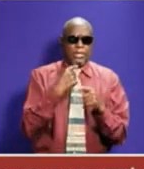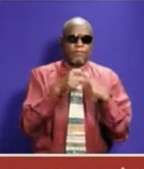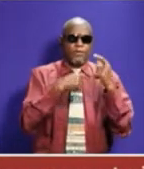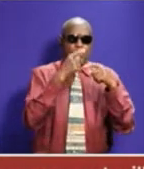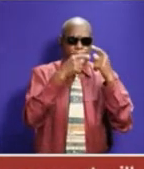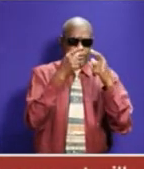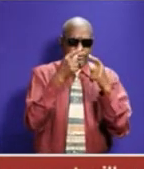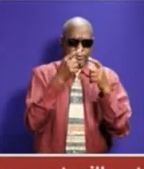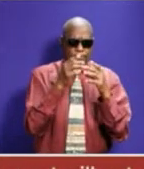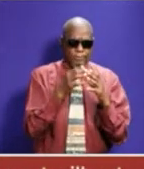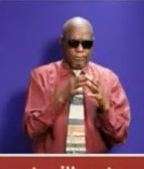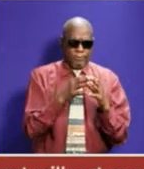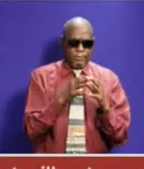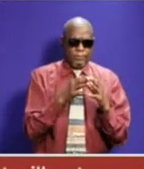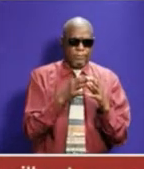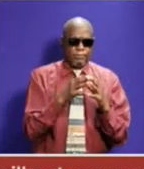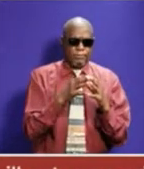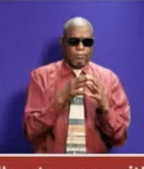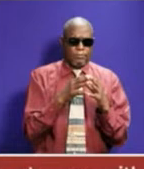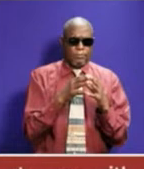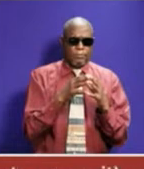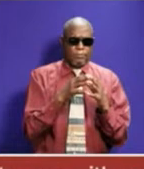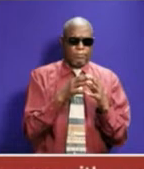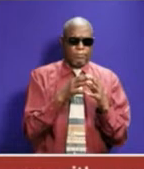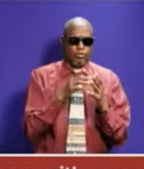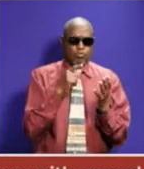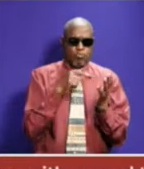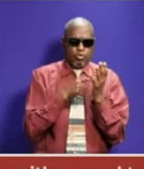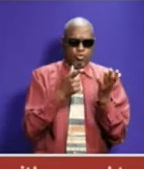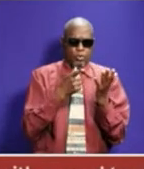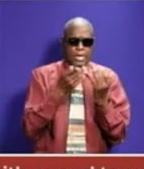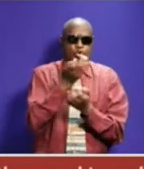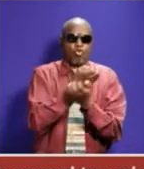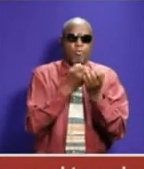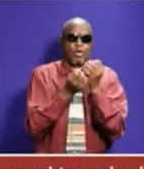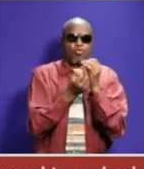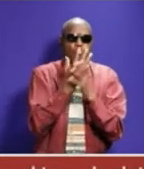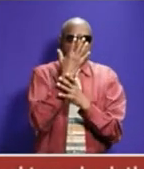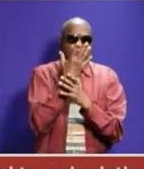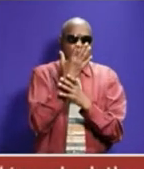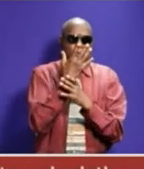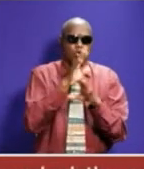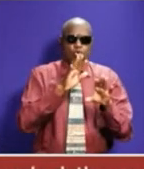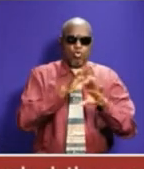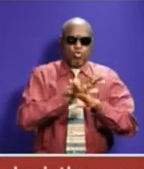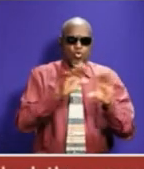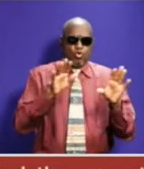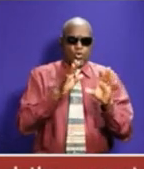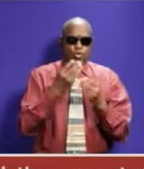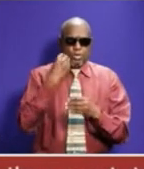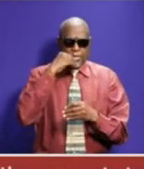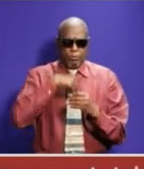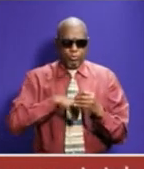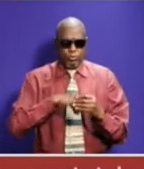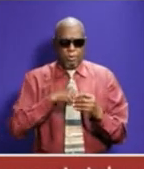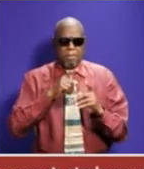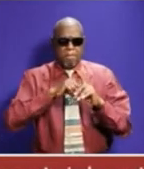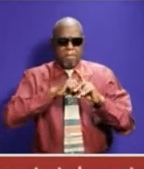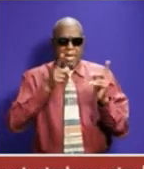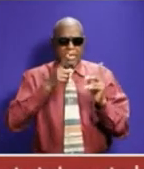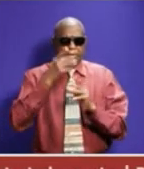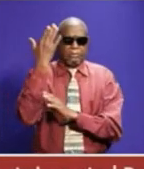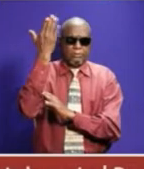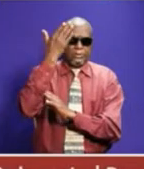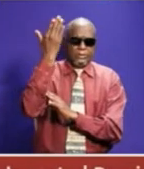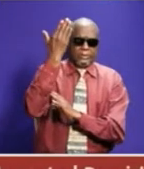development in terms of economic growth and not consumption. But they've been